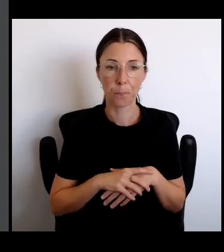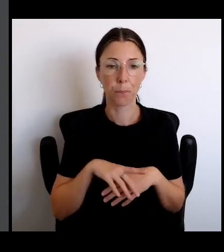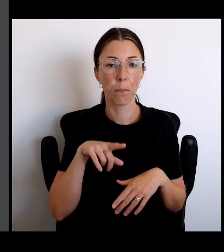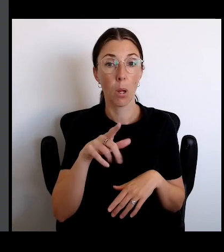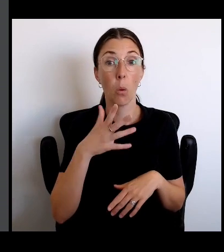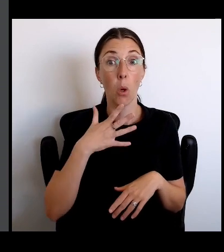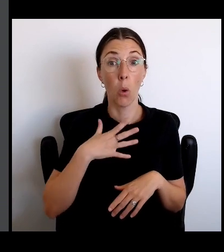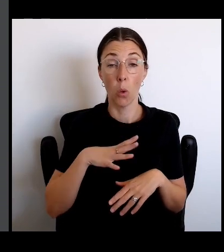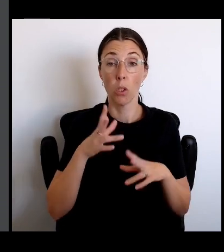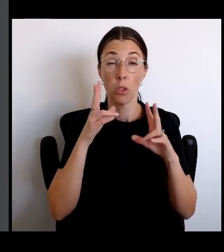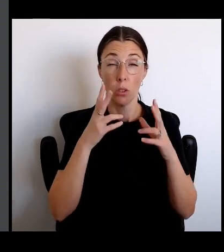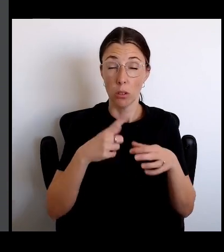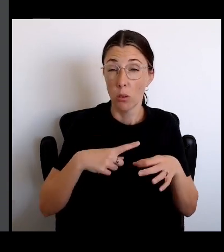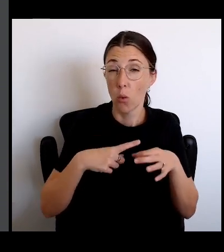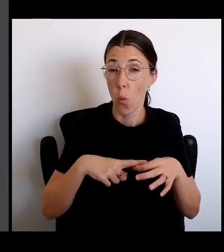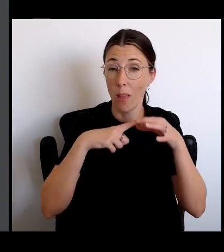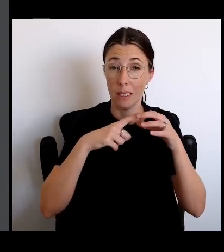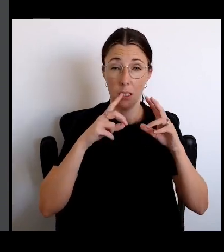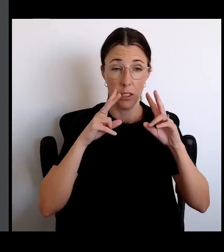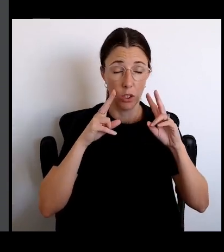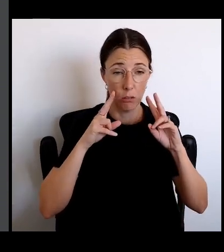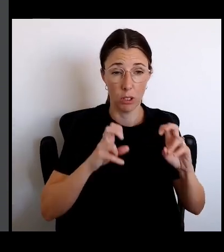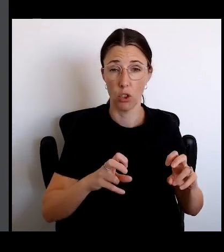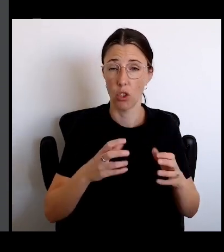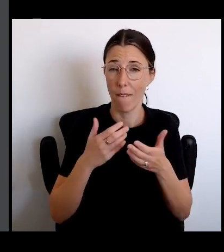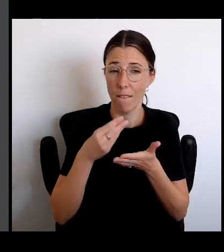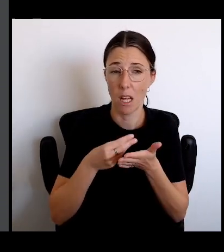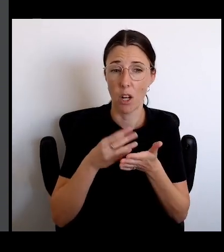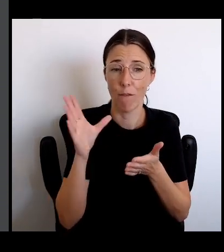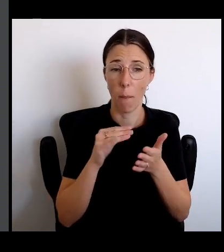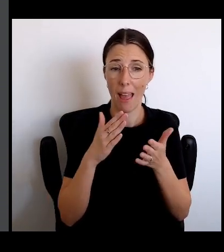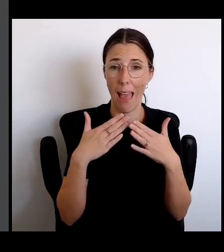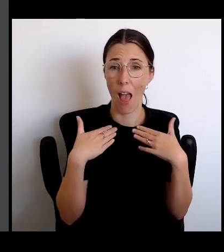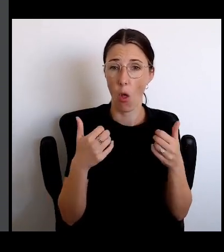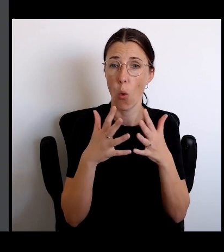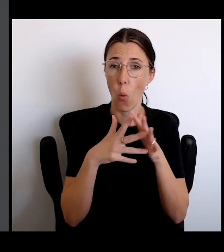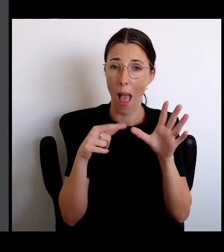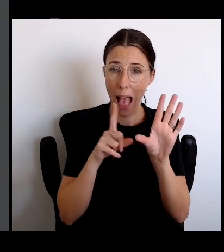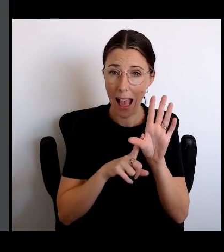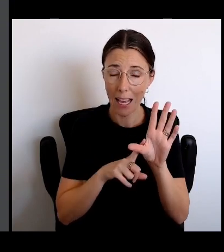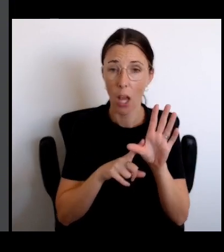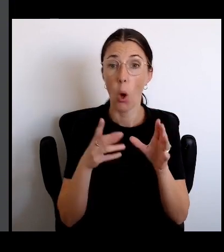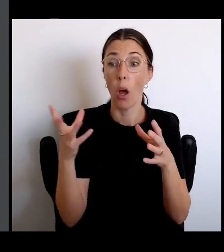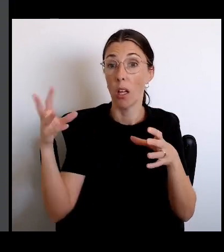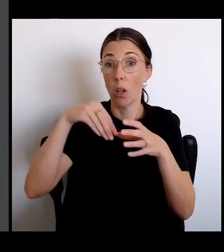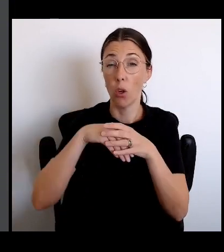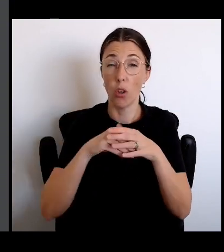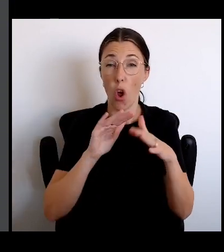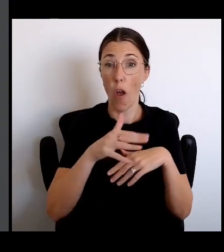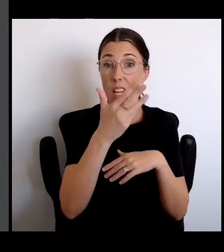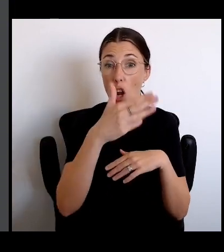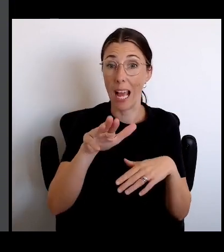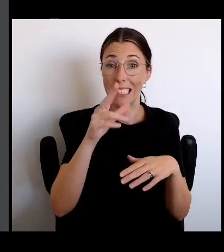was funded by Healthway in Western Australia. It was research with over 90 teenagers from high school years 7 to